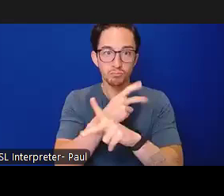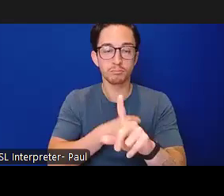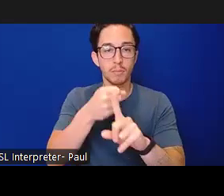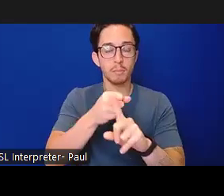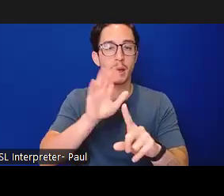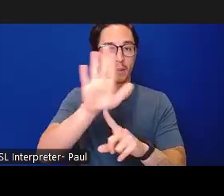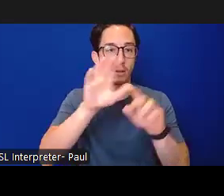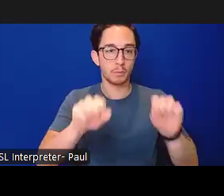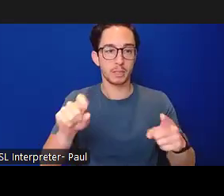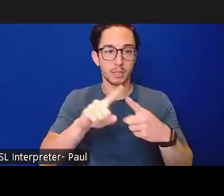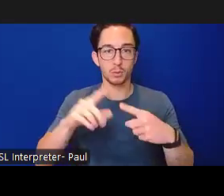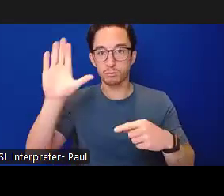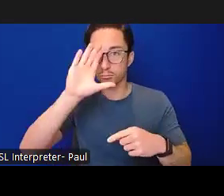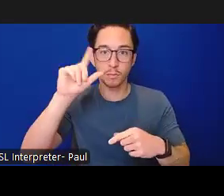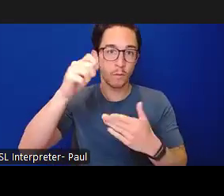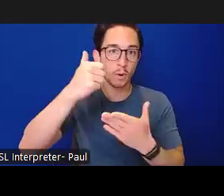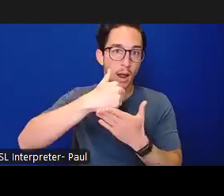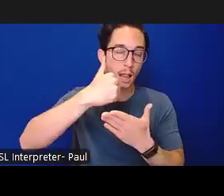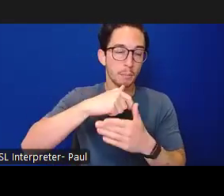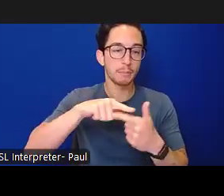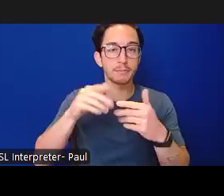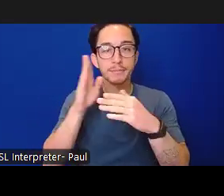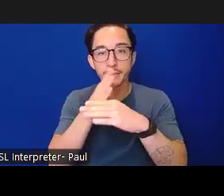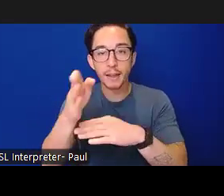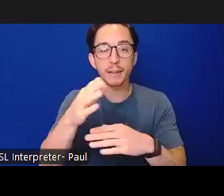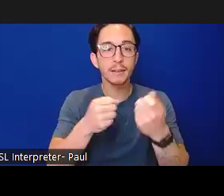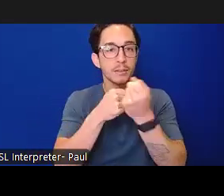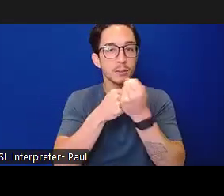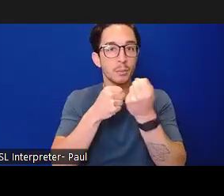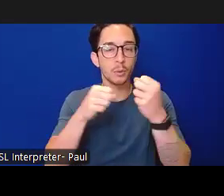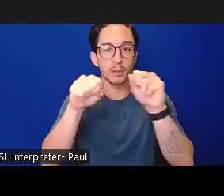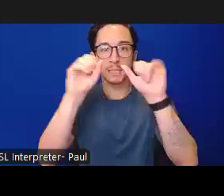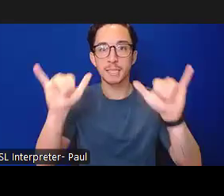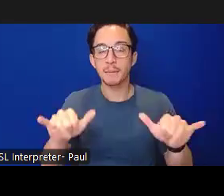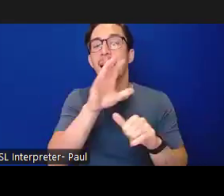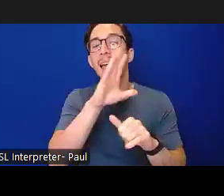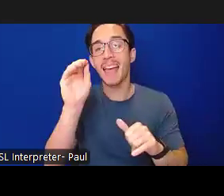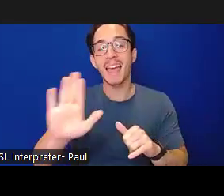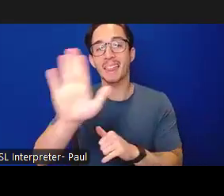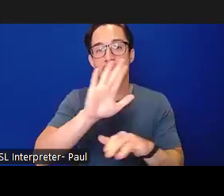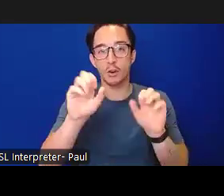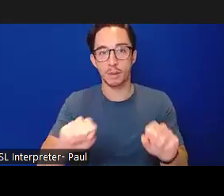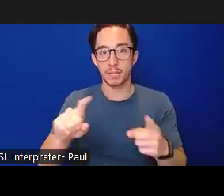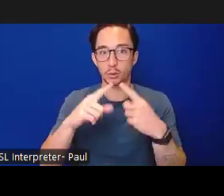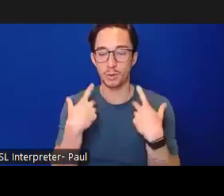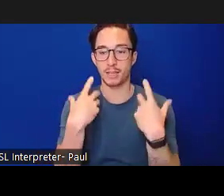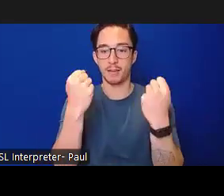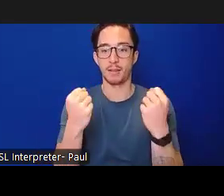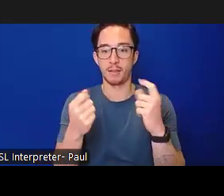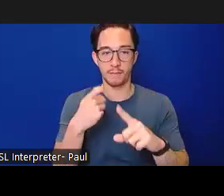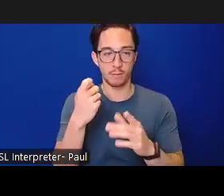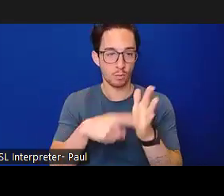seek help, to navigate support systems, and their ability to heal from what has happened